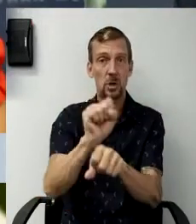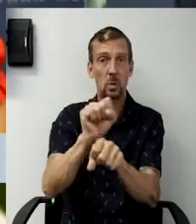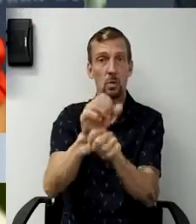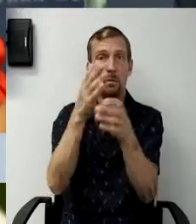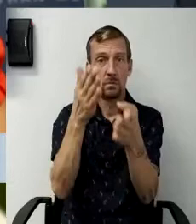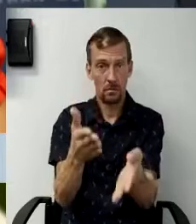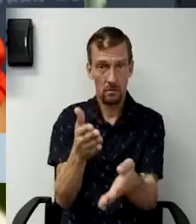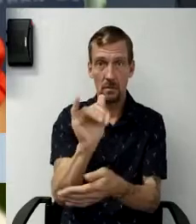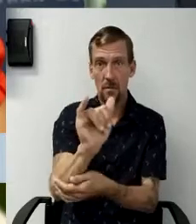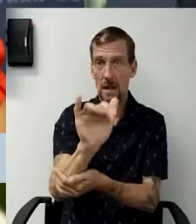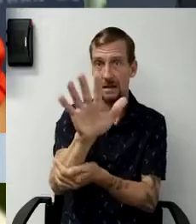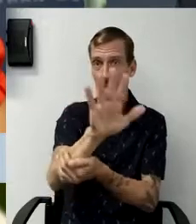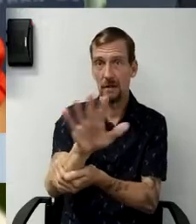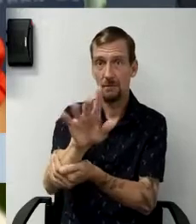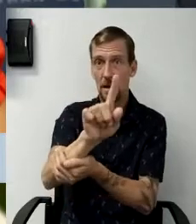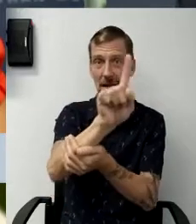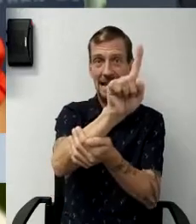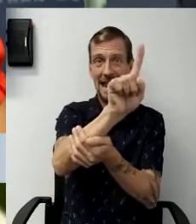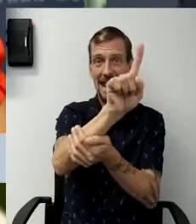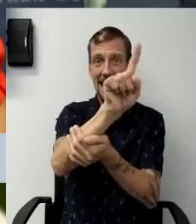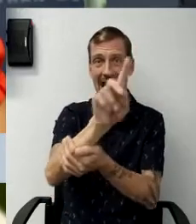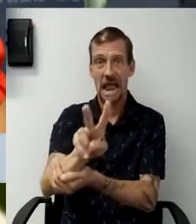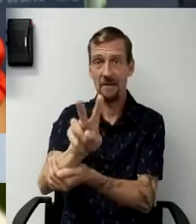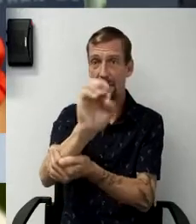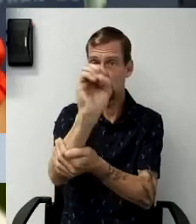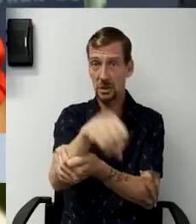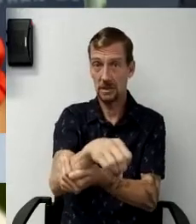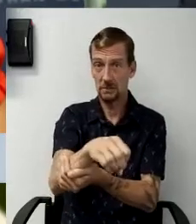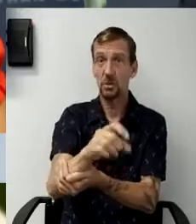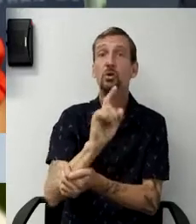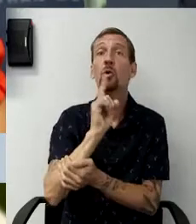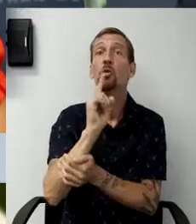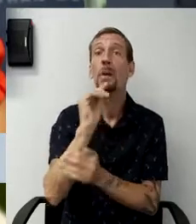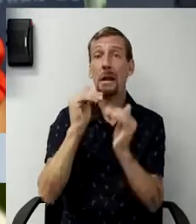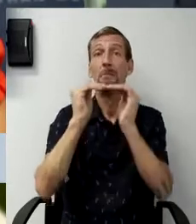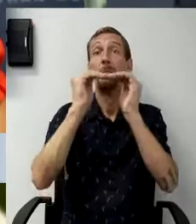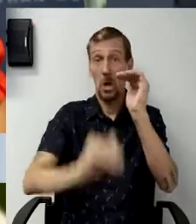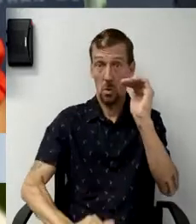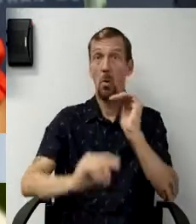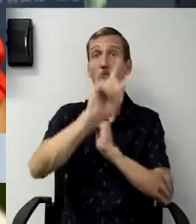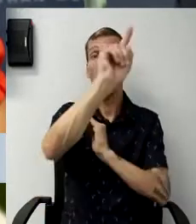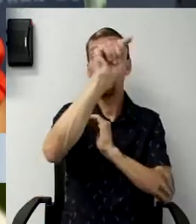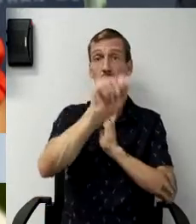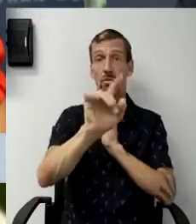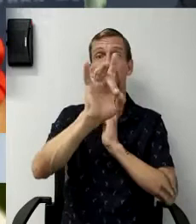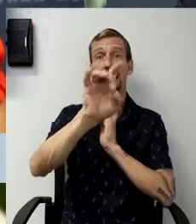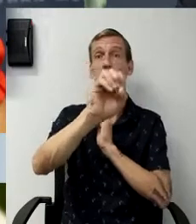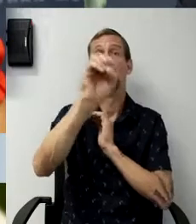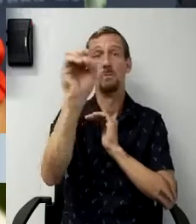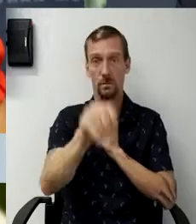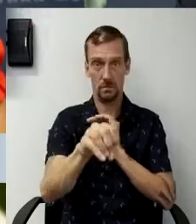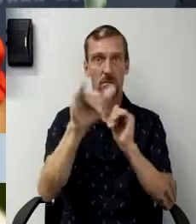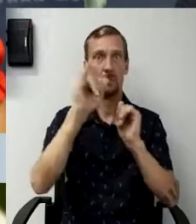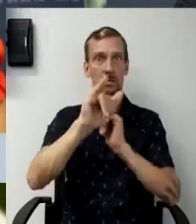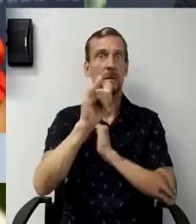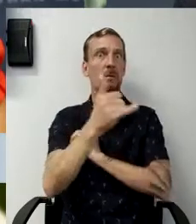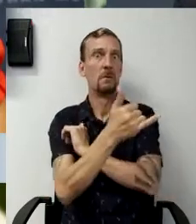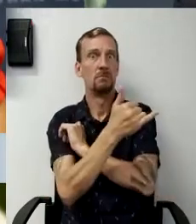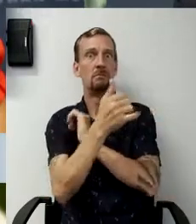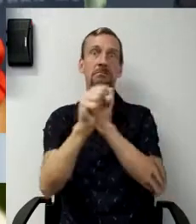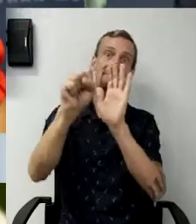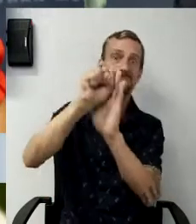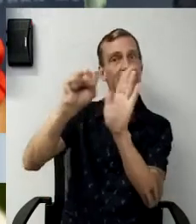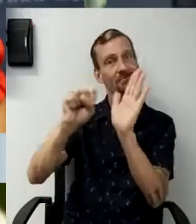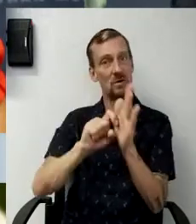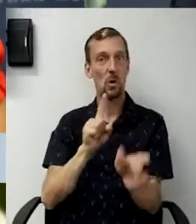That's about 0.5%, so significantly below the 1.8% that the state